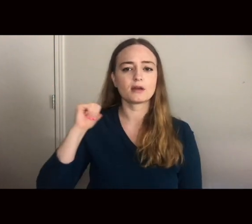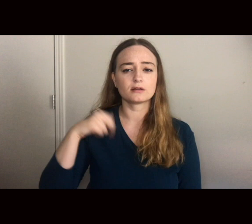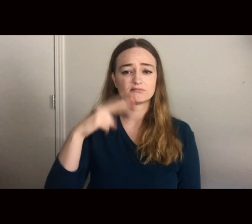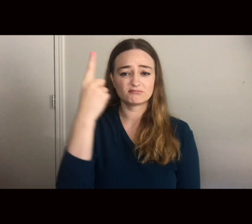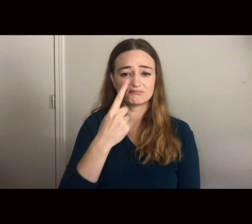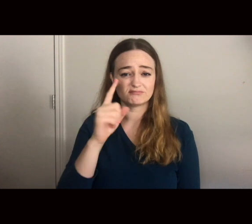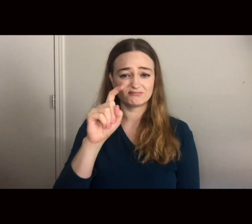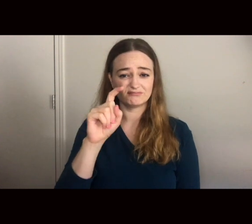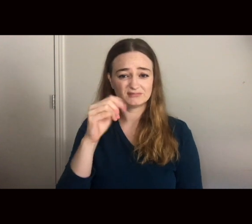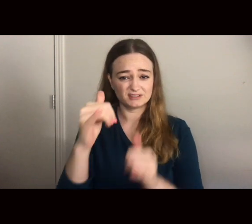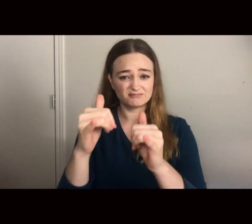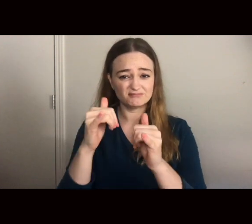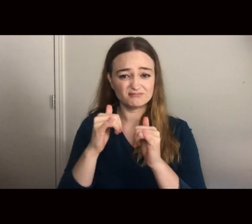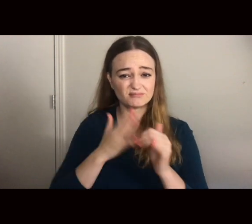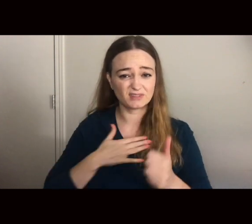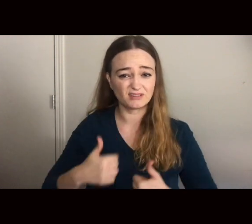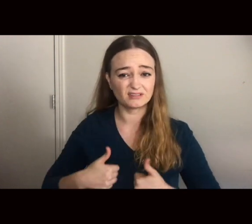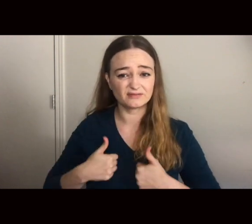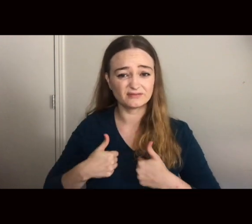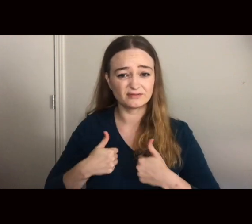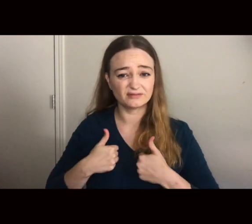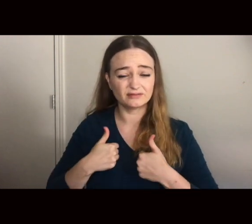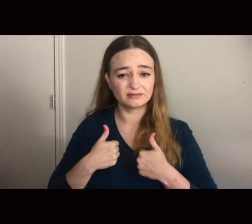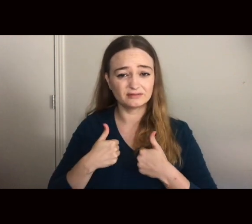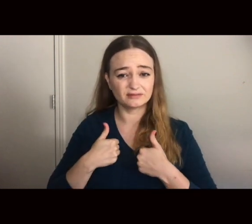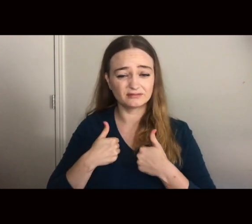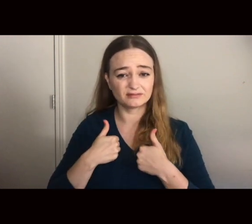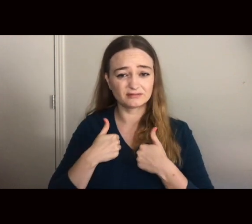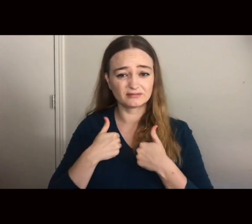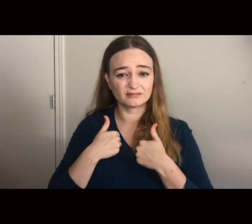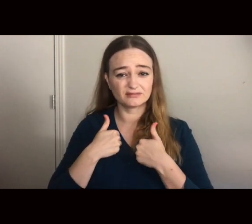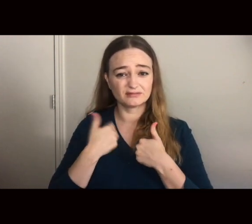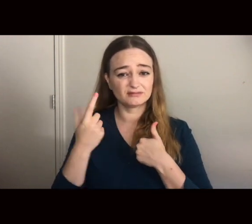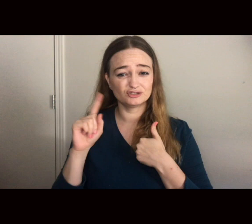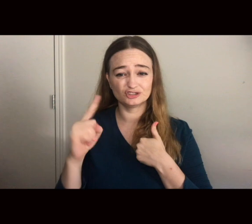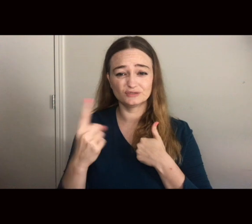back. I wonder if his life is just like mine.